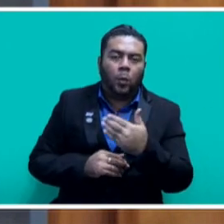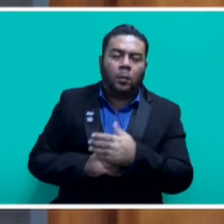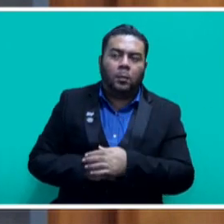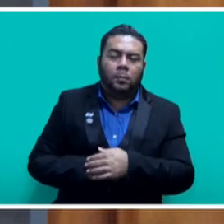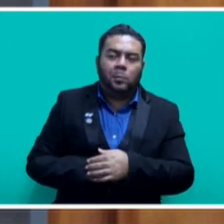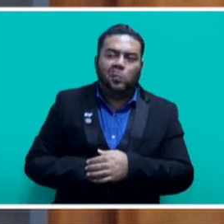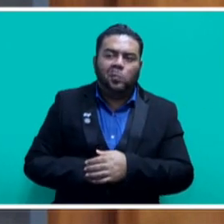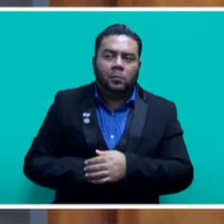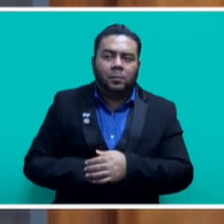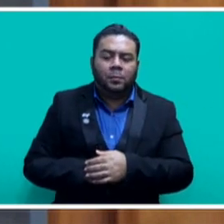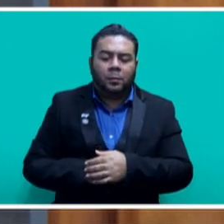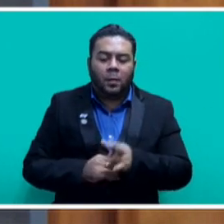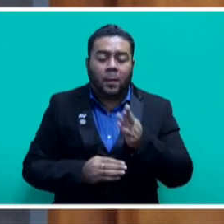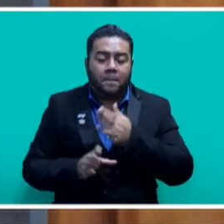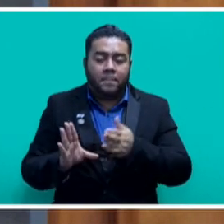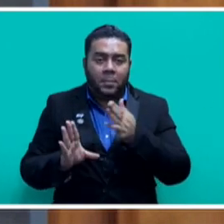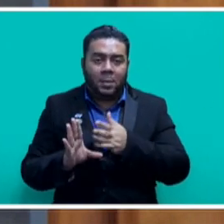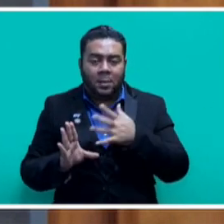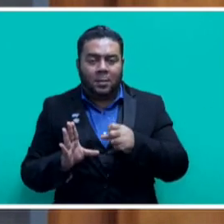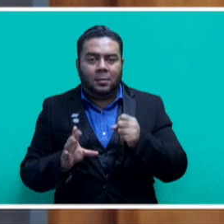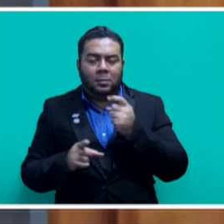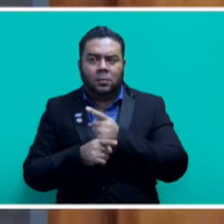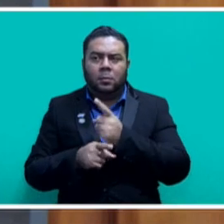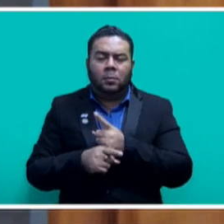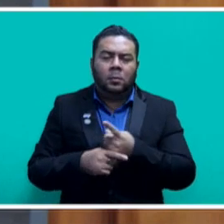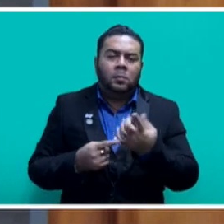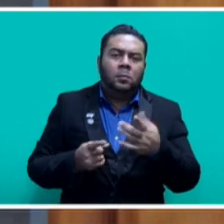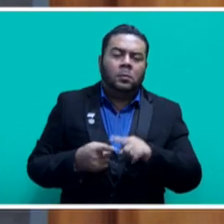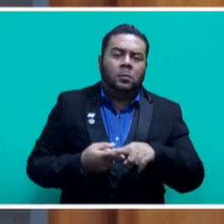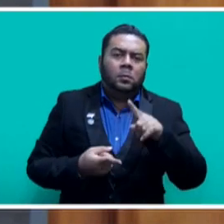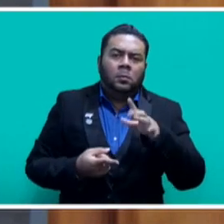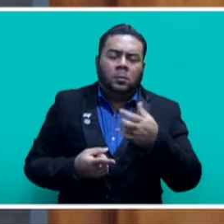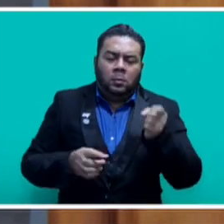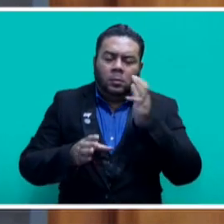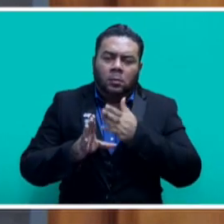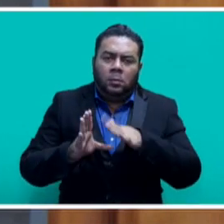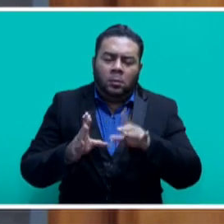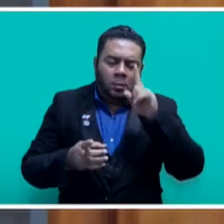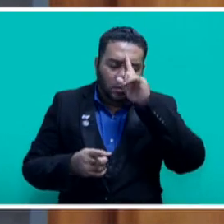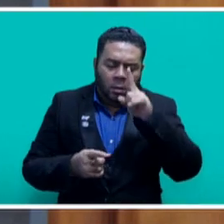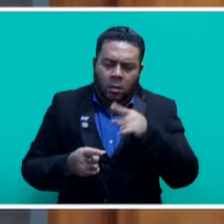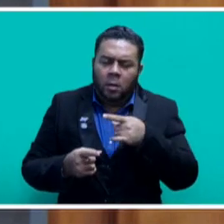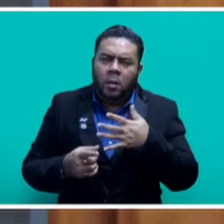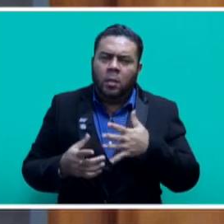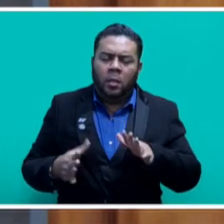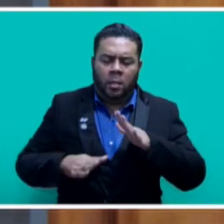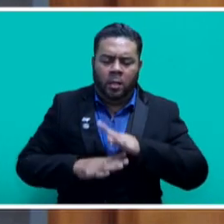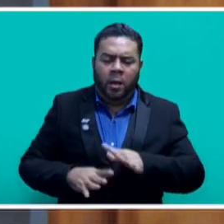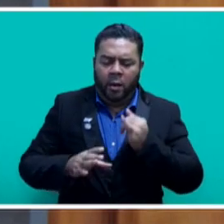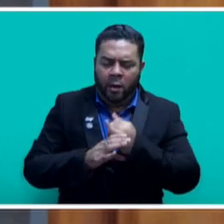sir, the media has highlighted an increase in social ills in our communities, such as